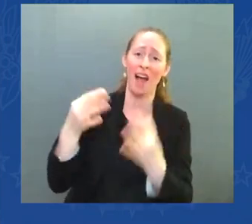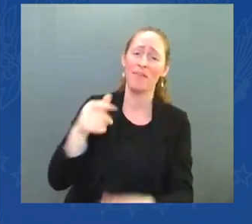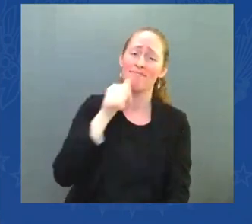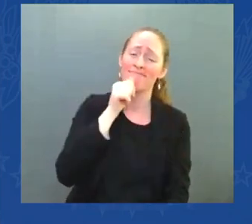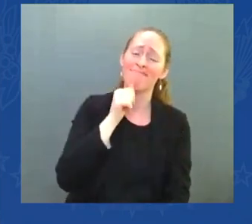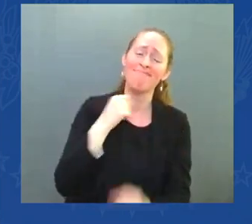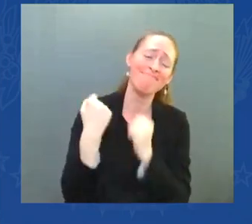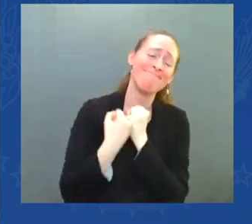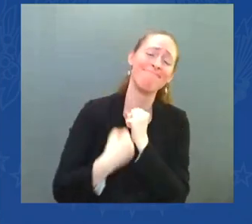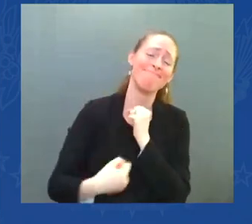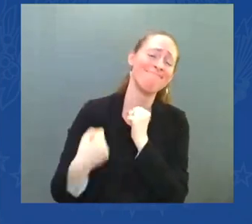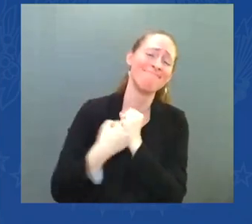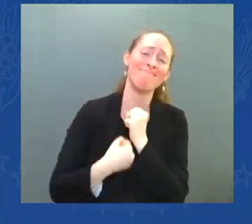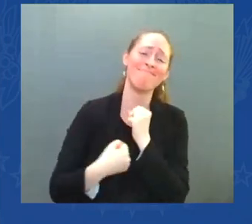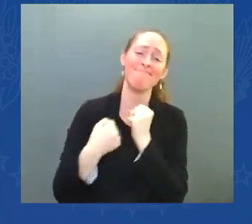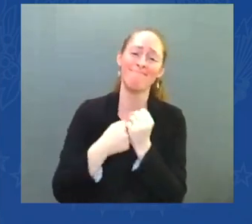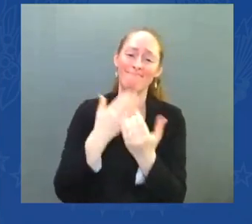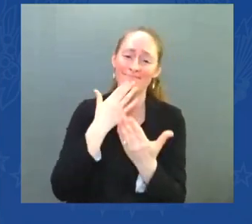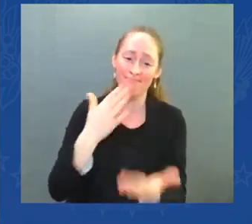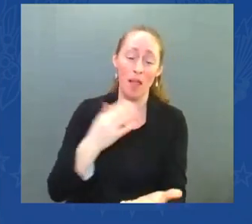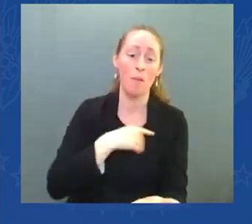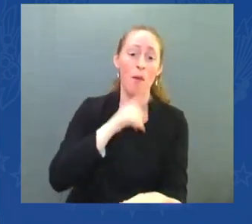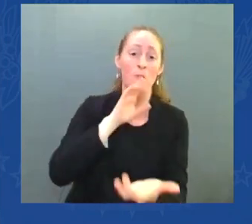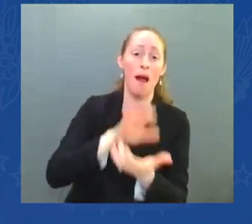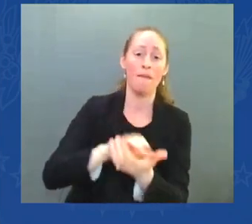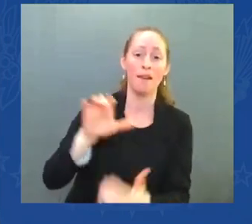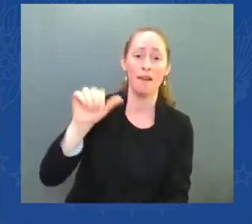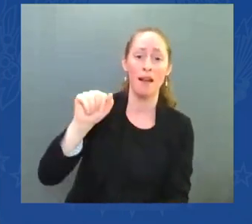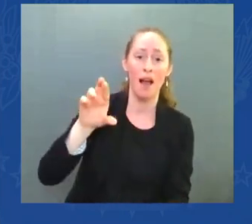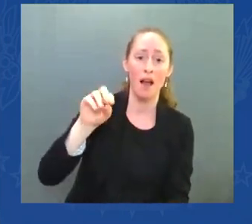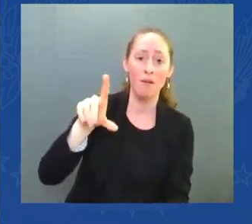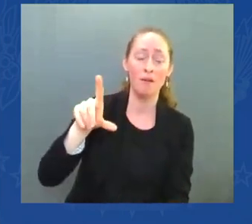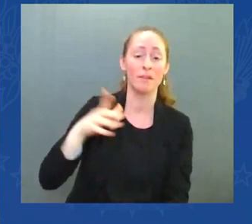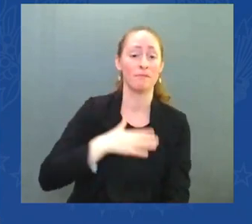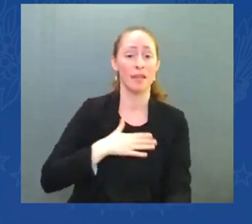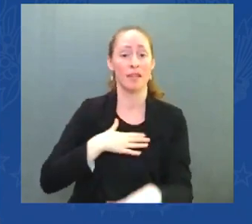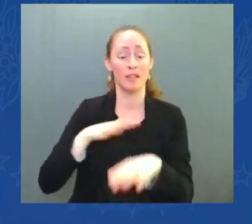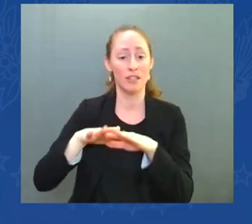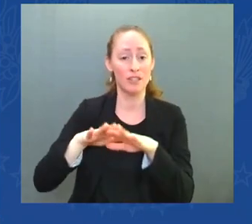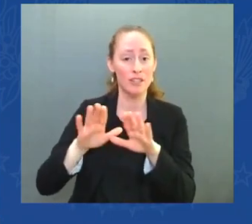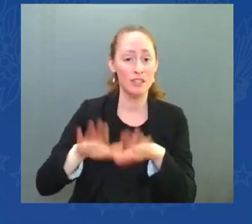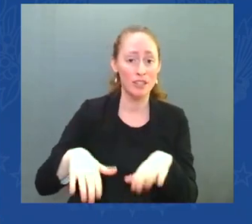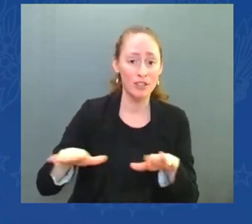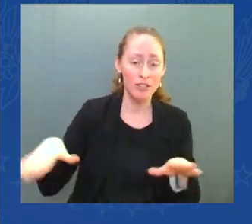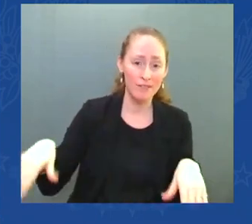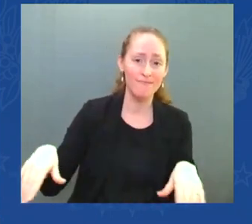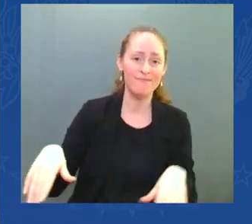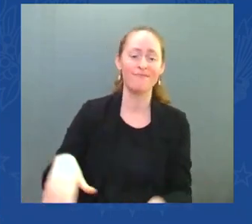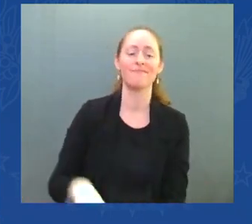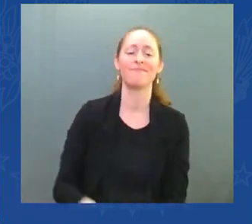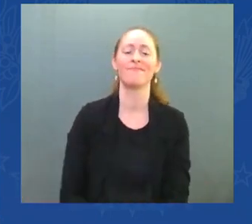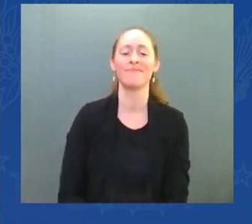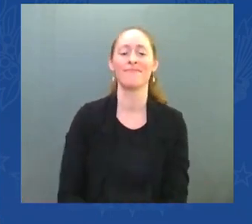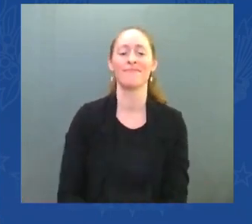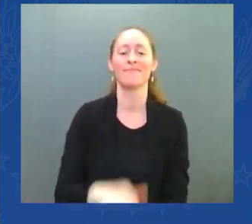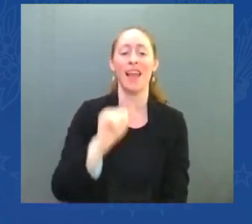Carol, and my children, Allie and David, please.